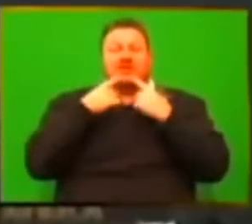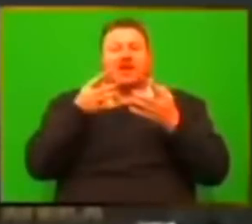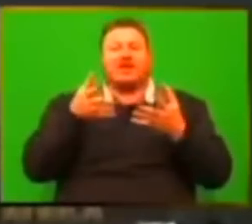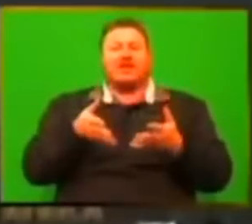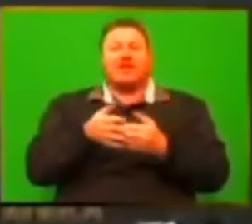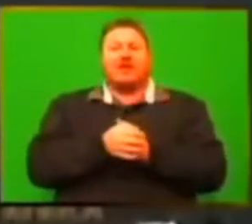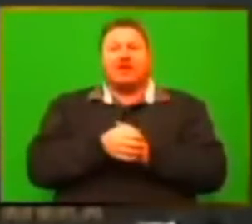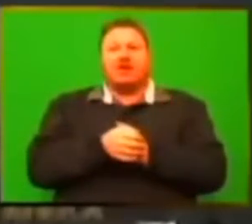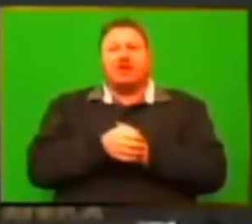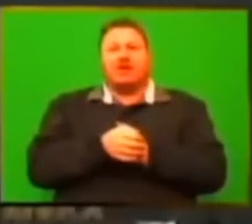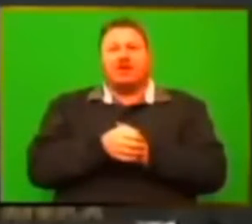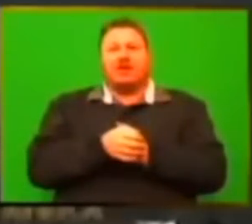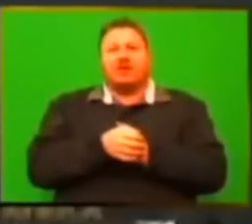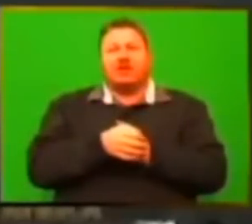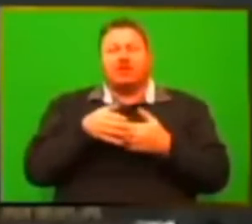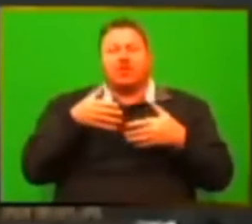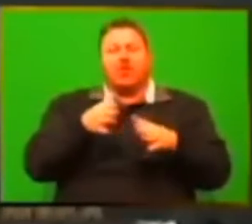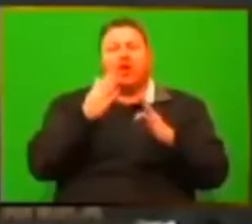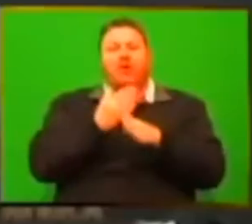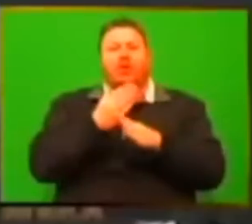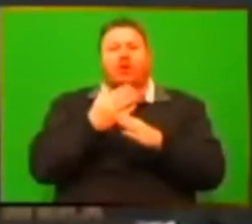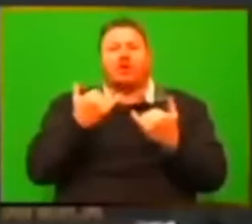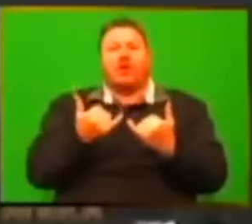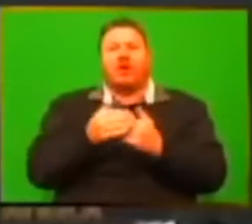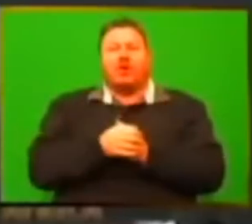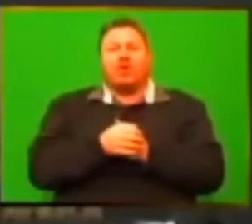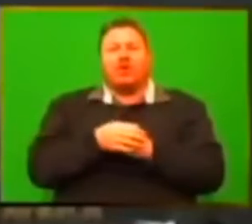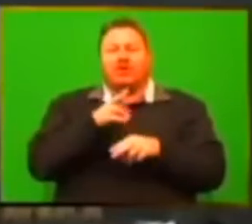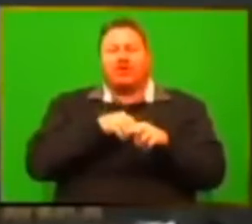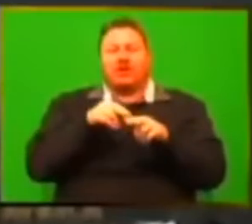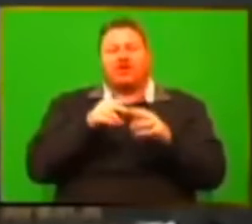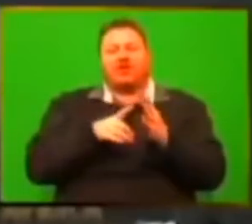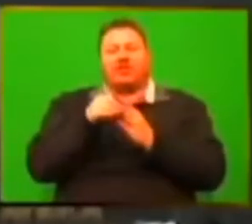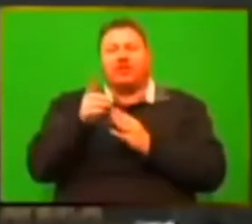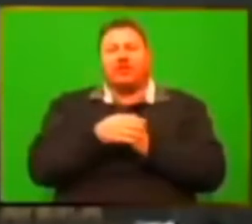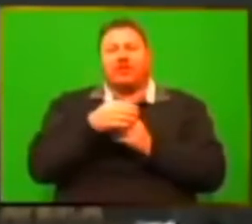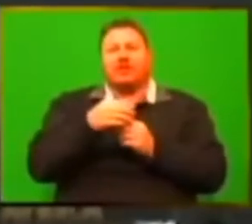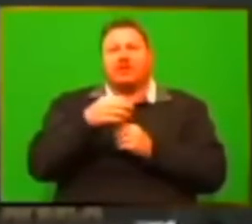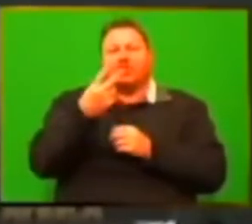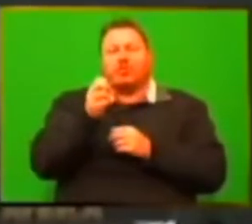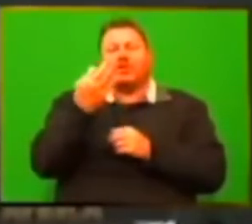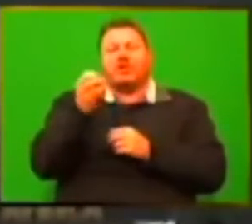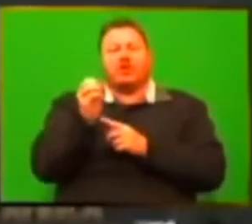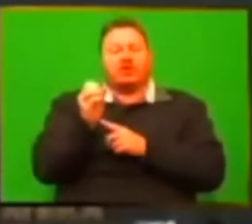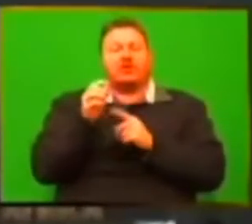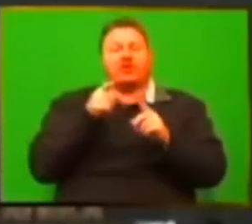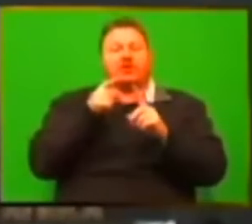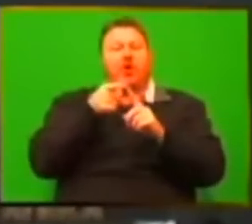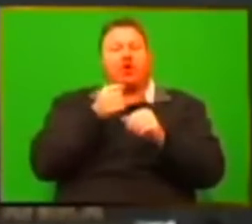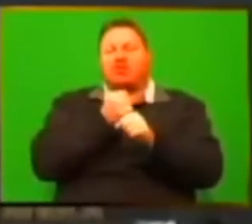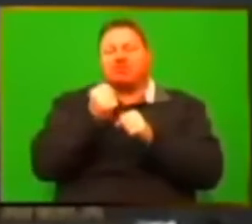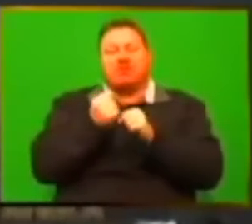the vision you are operating under is still the National Development Plan Vision 2030, whose targets have never